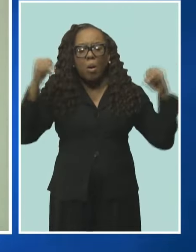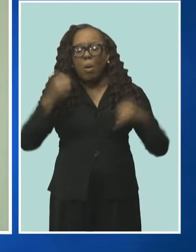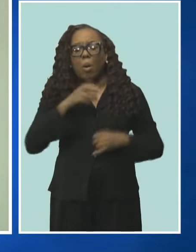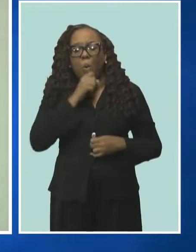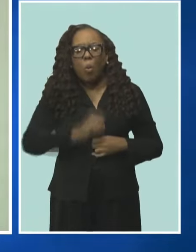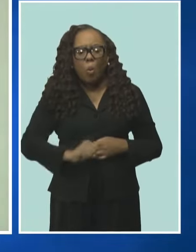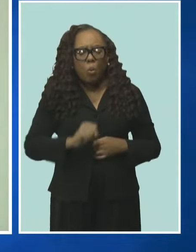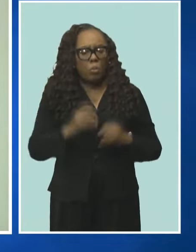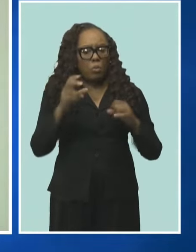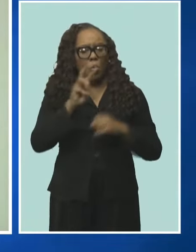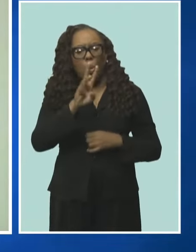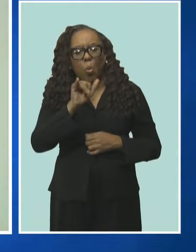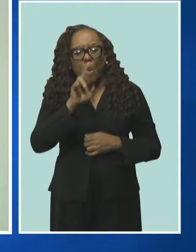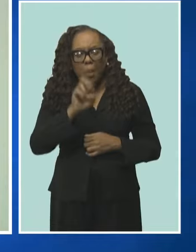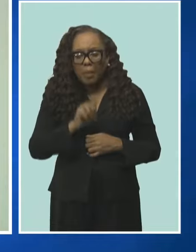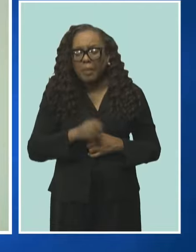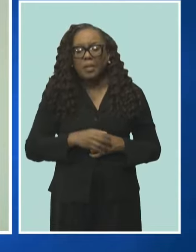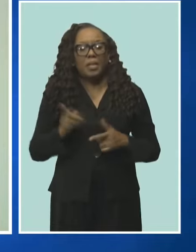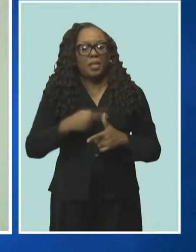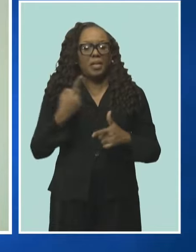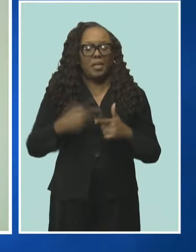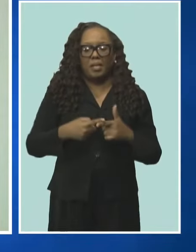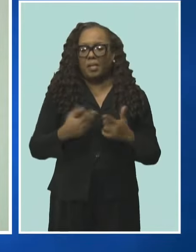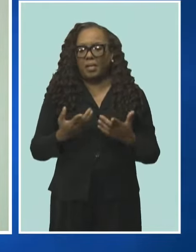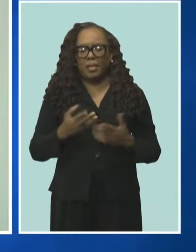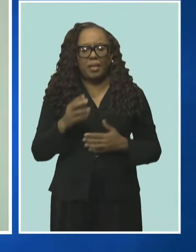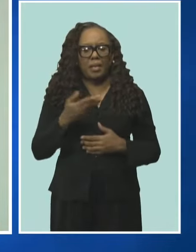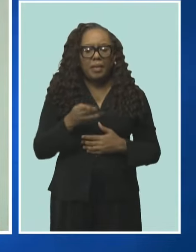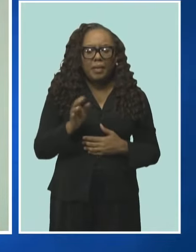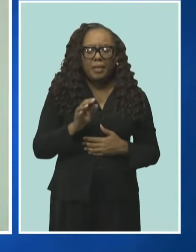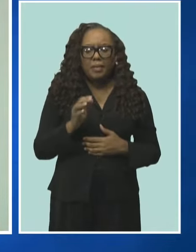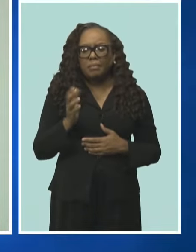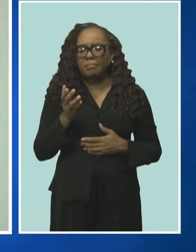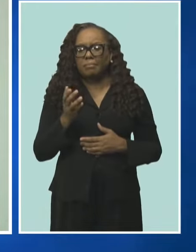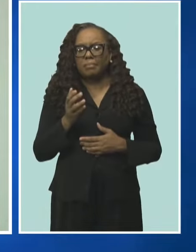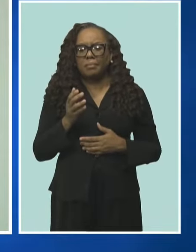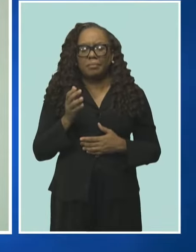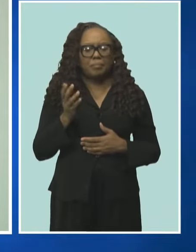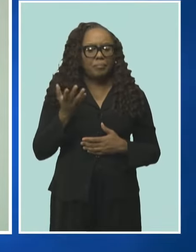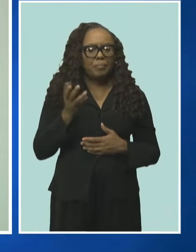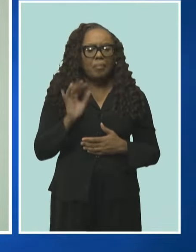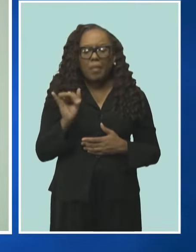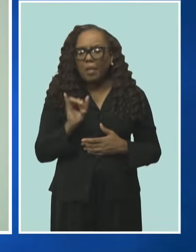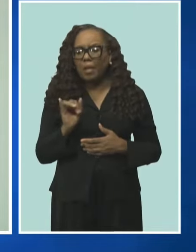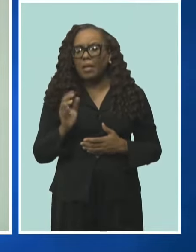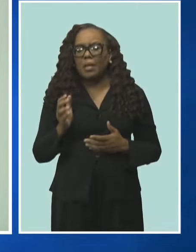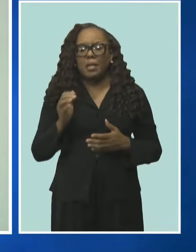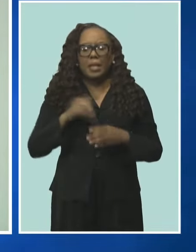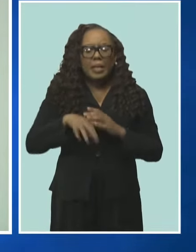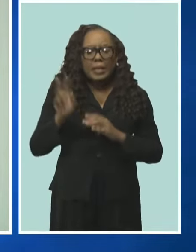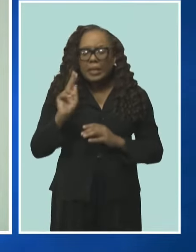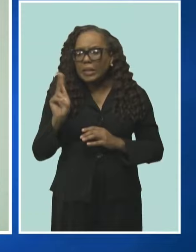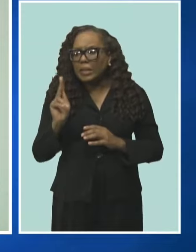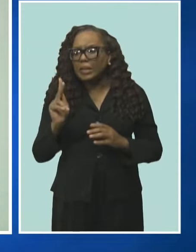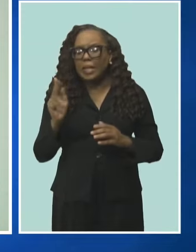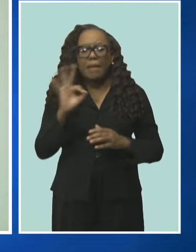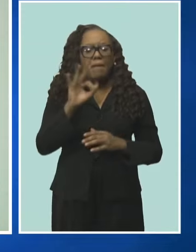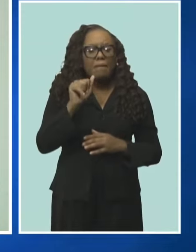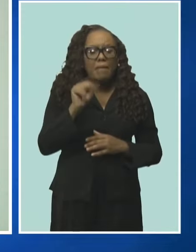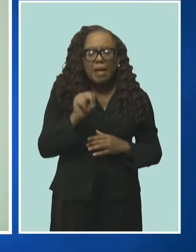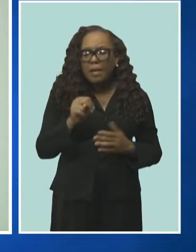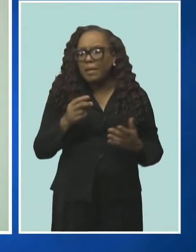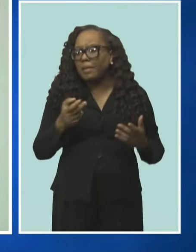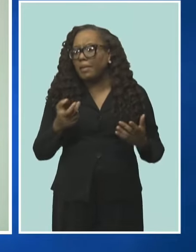have appliances that are defective. Affected that are poorly manufactured, in some cases fans,